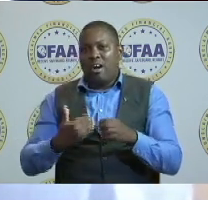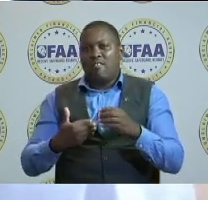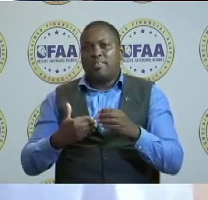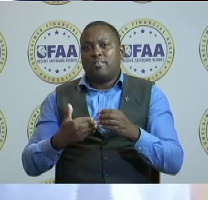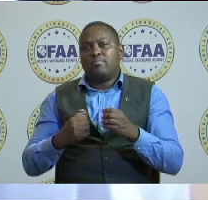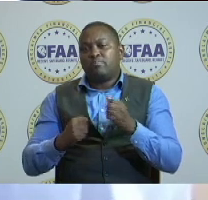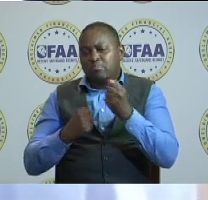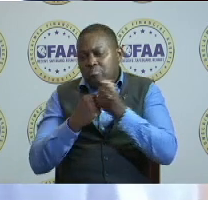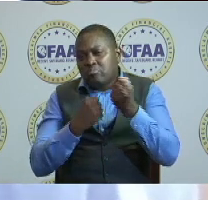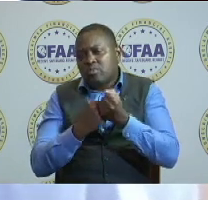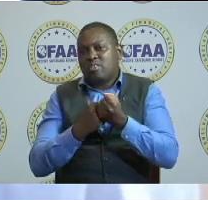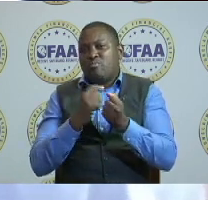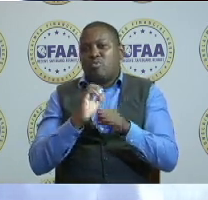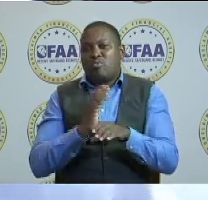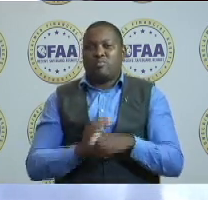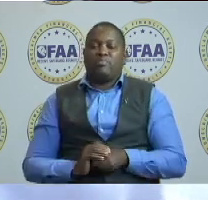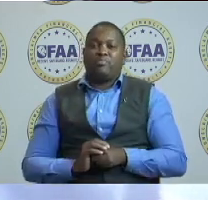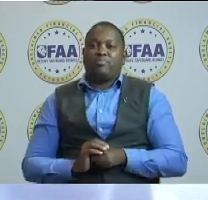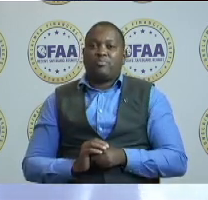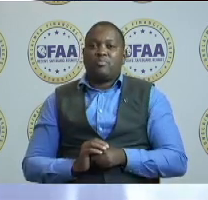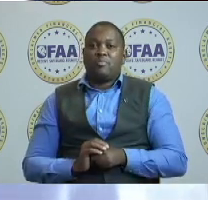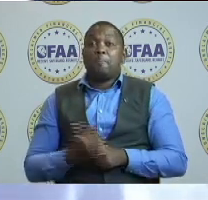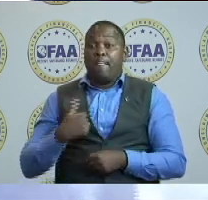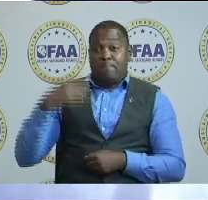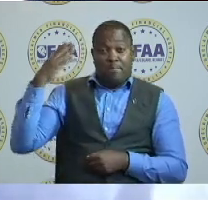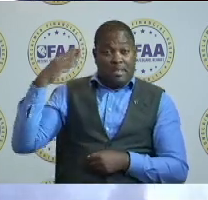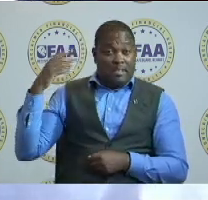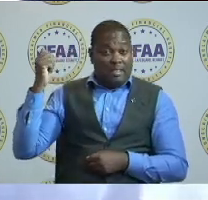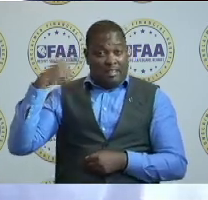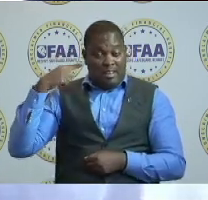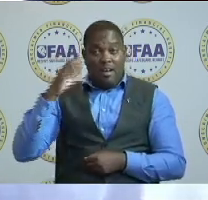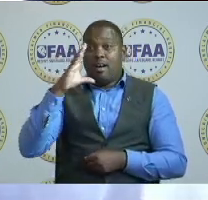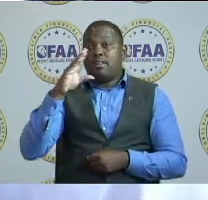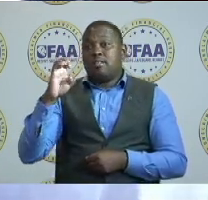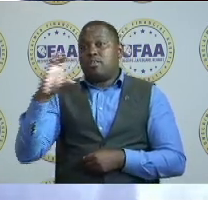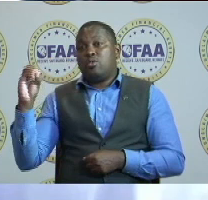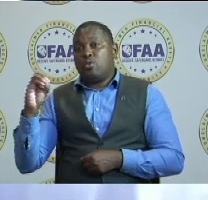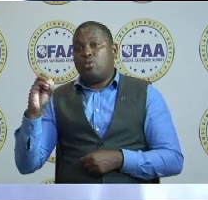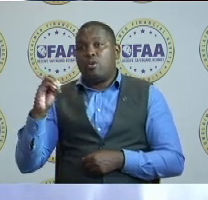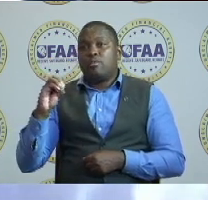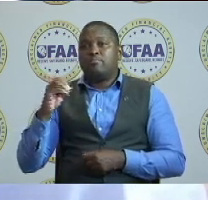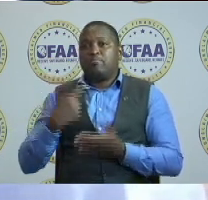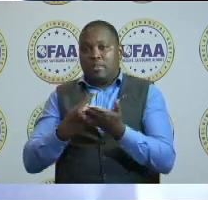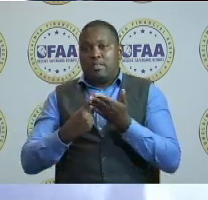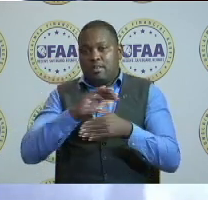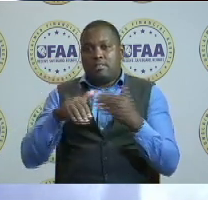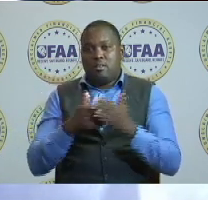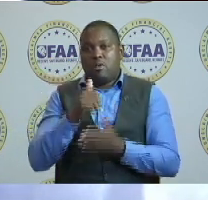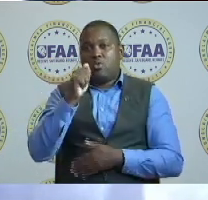going ahead. Now, I've heard the CEO mention about the act that set